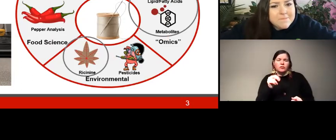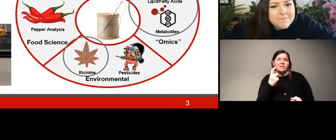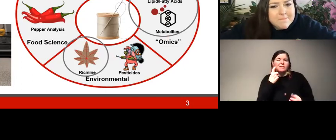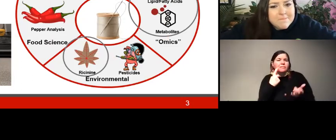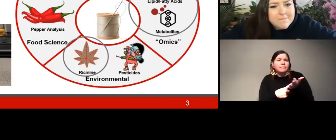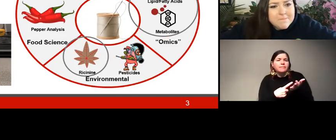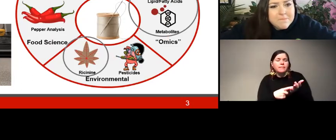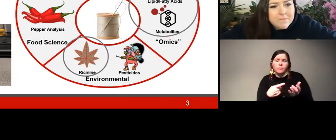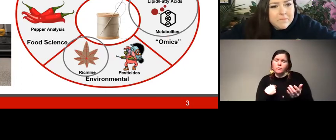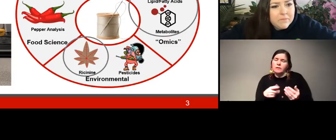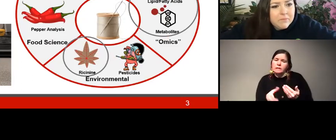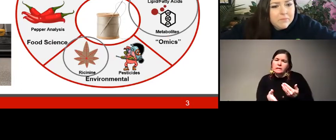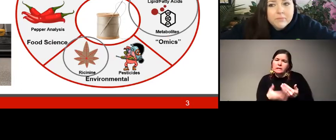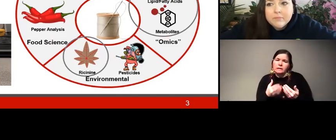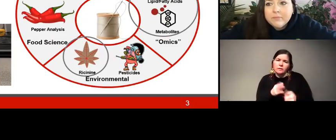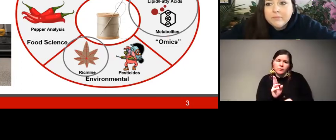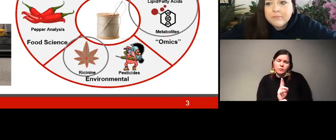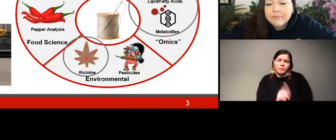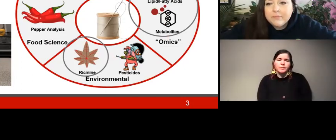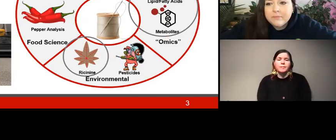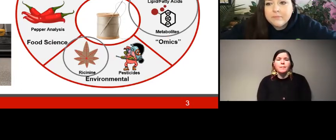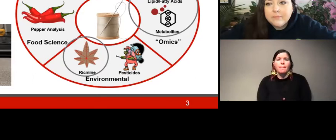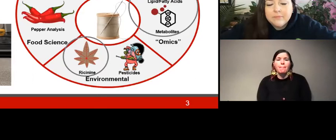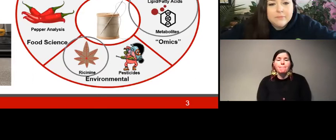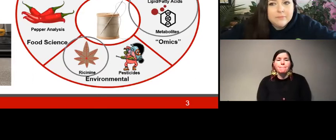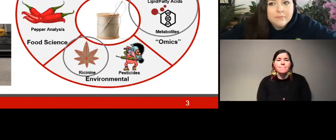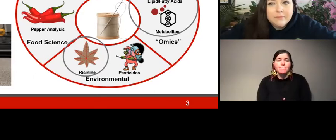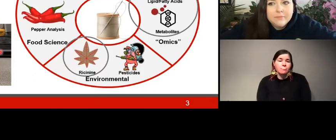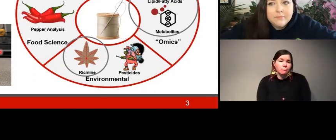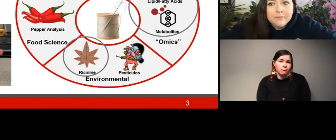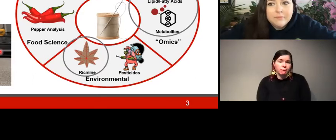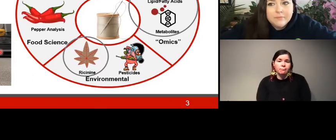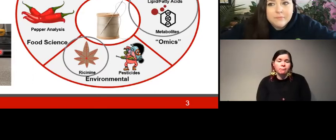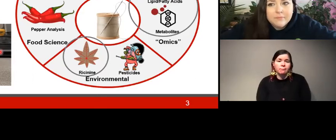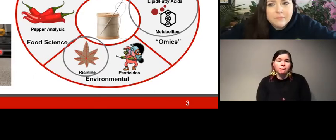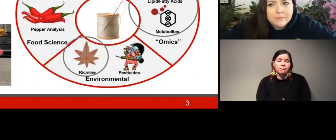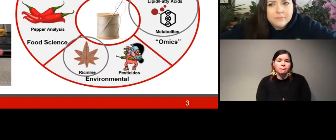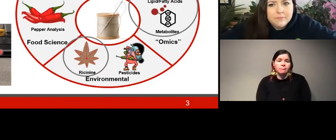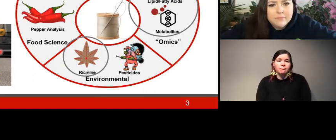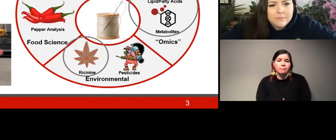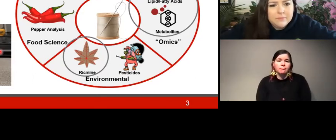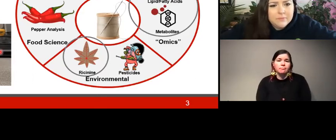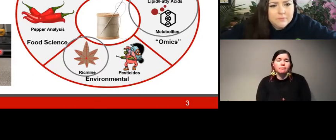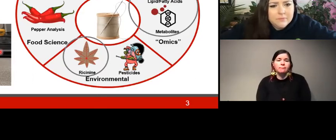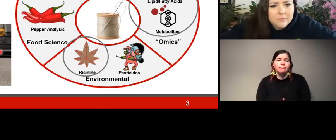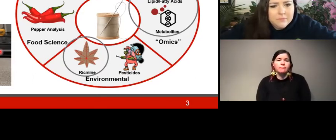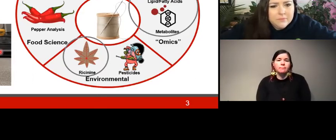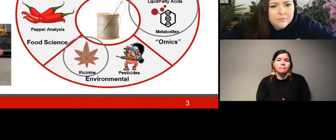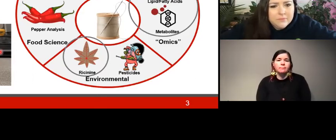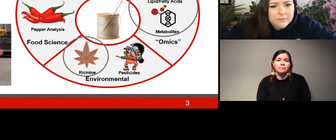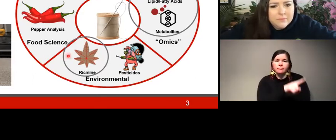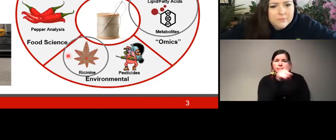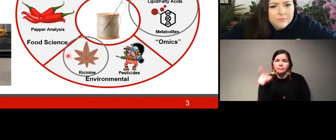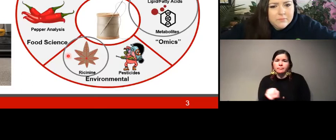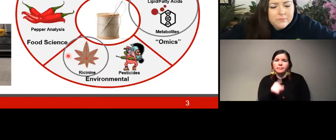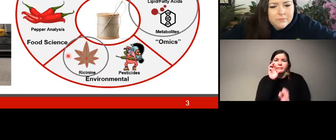easy to use. Like it doesn't take much to use thread to do this level of chemistry. So the things in this awesome graphic that